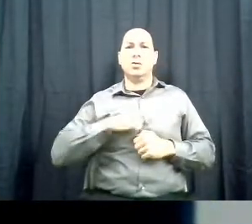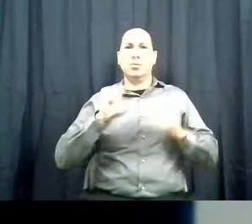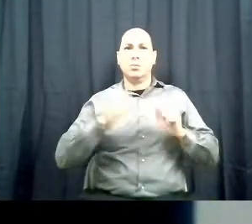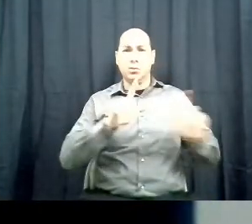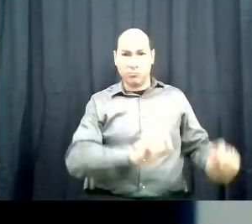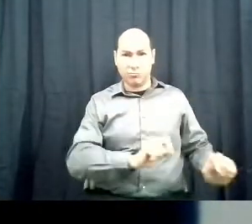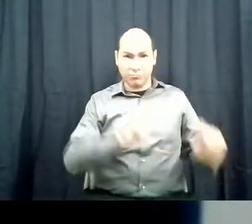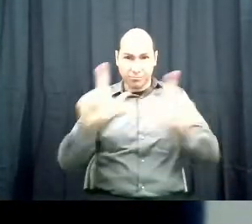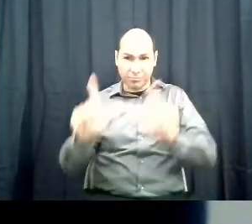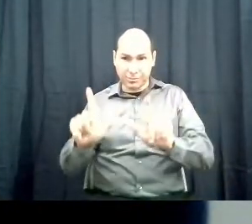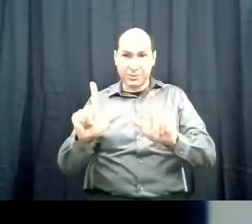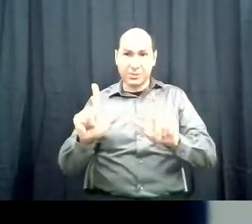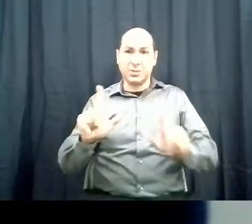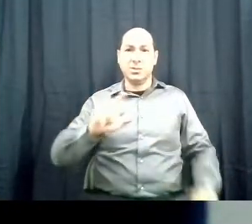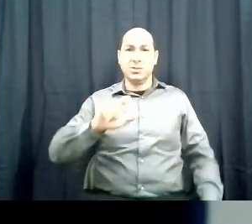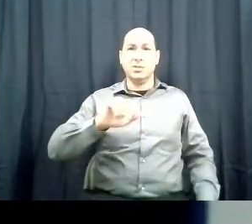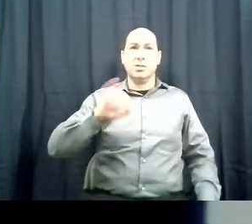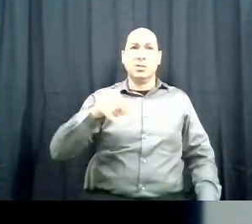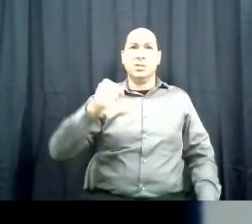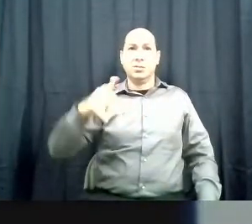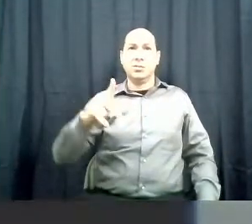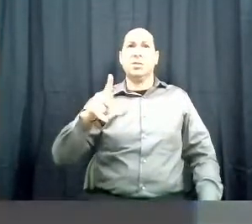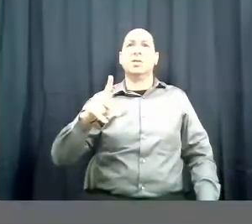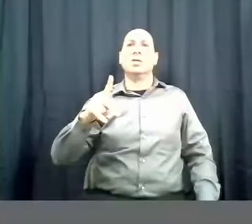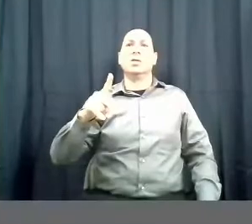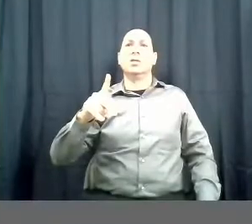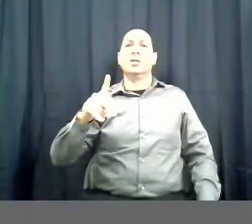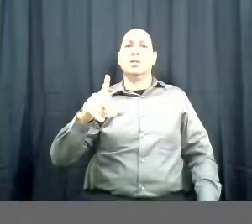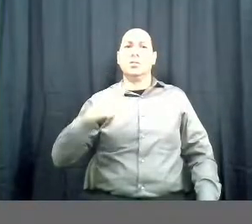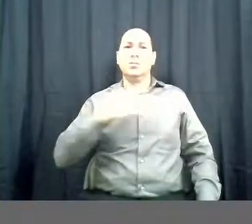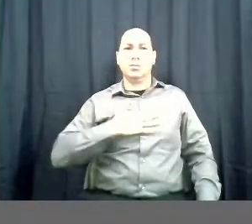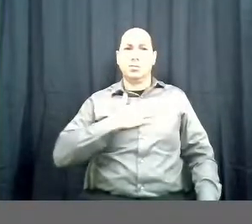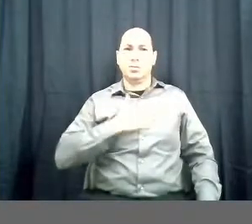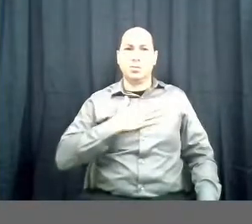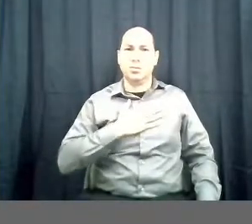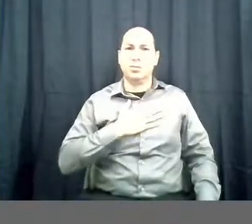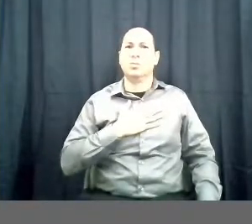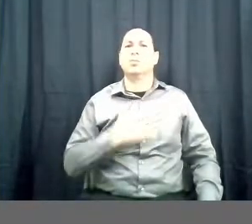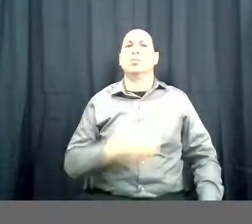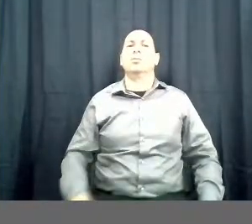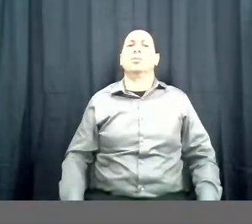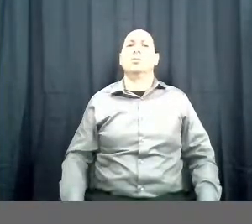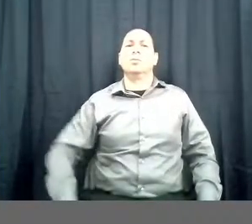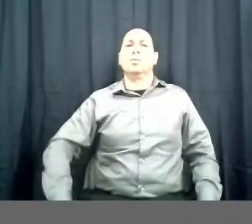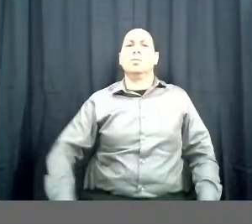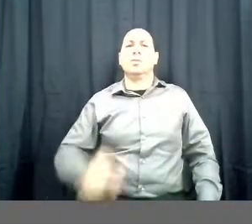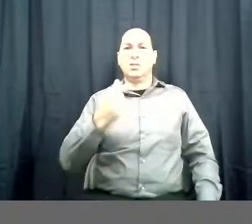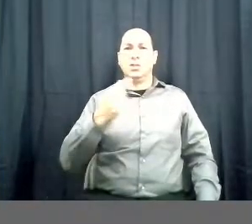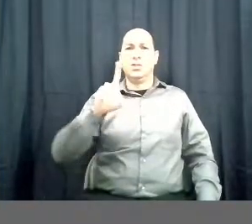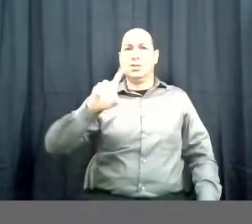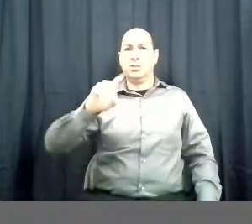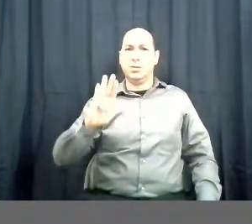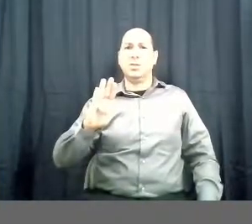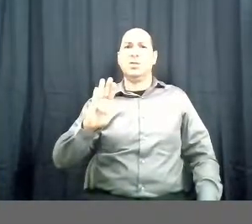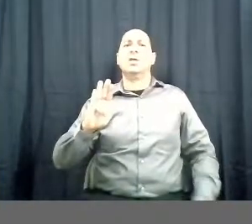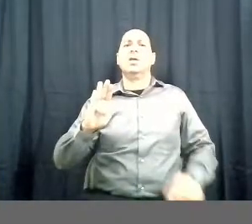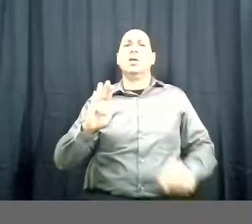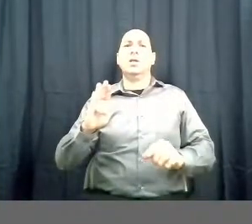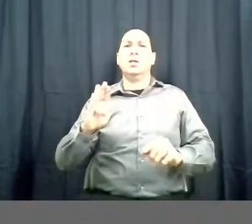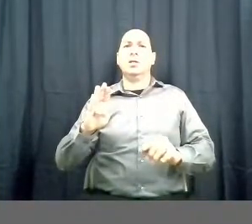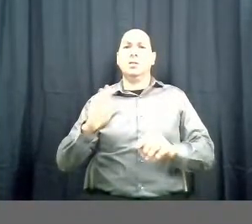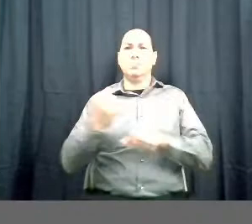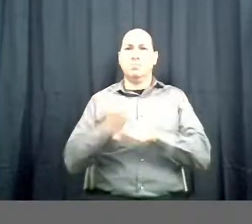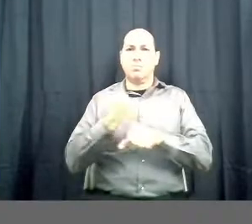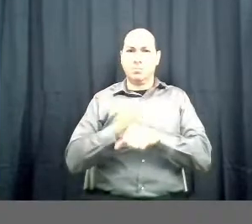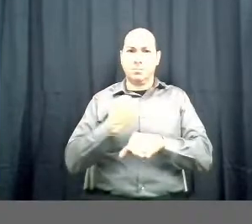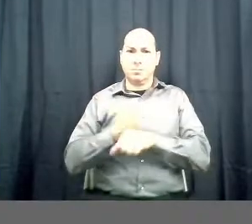PRASA GDB Debt Recovery Authority? So through the GDB Title VI restructuring that was done in